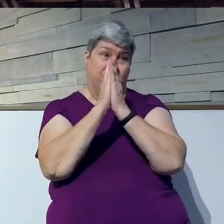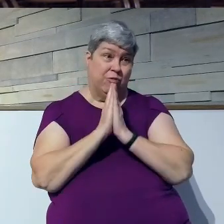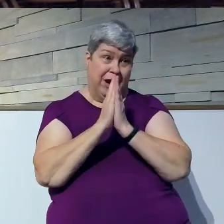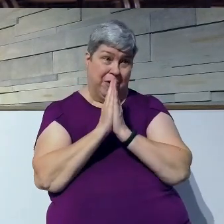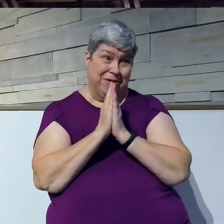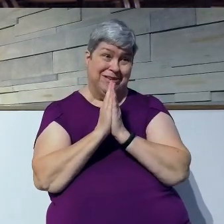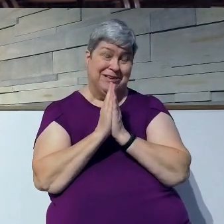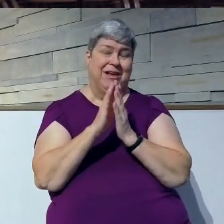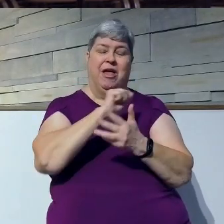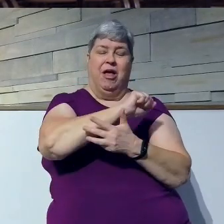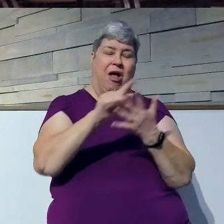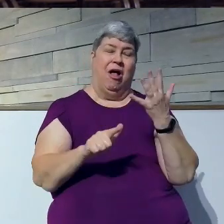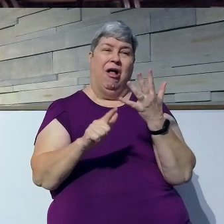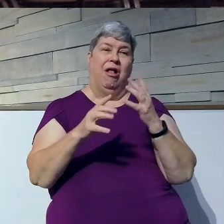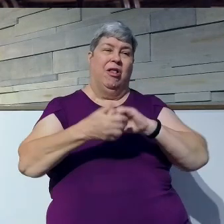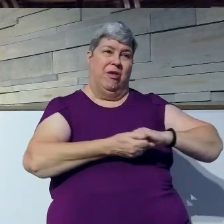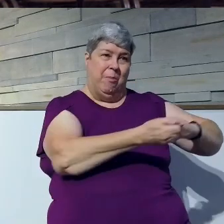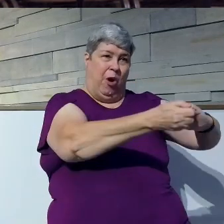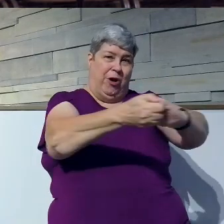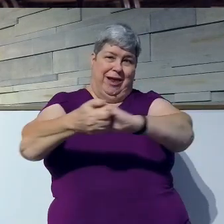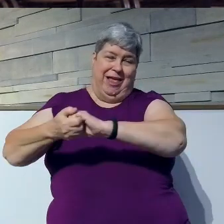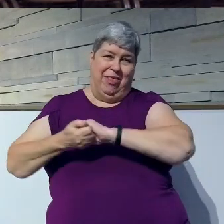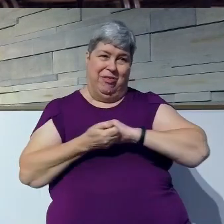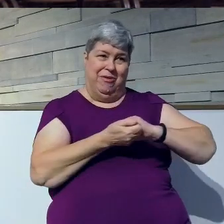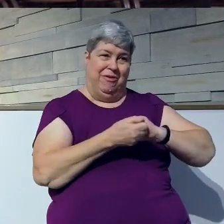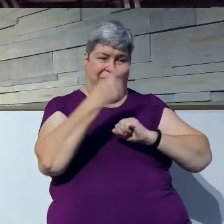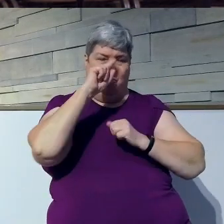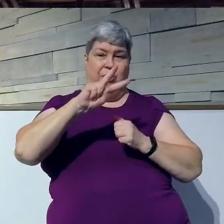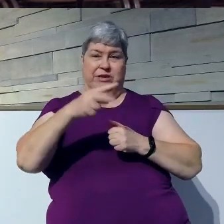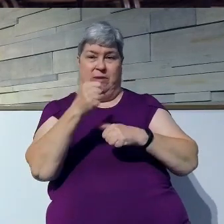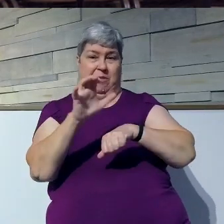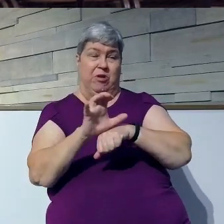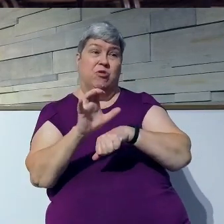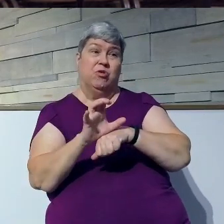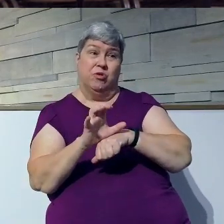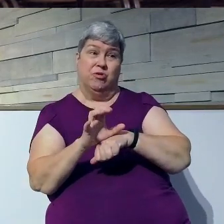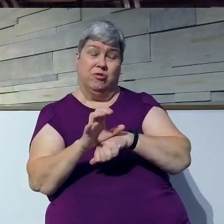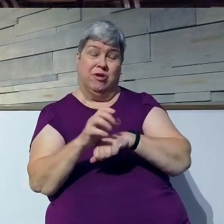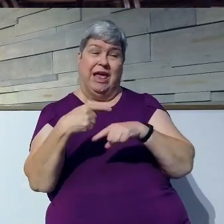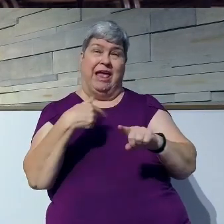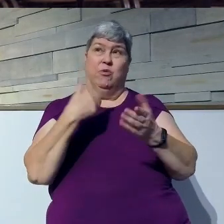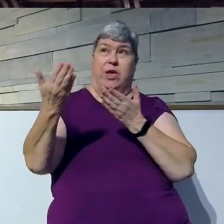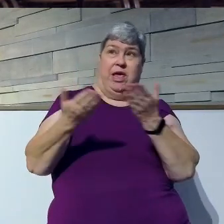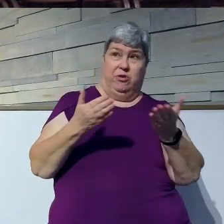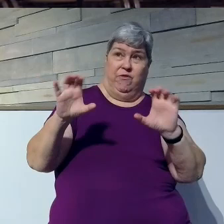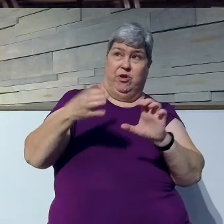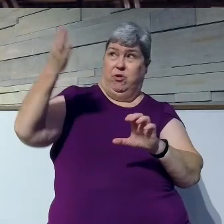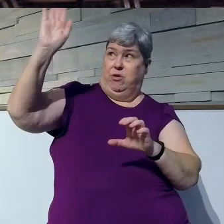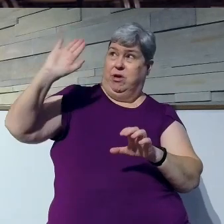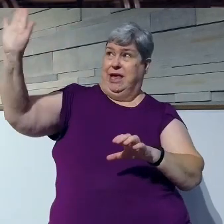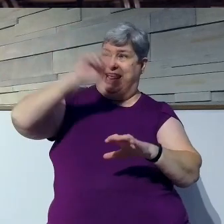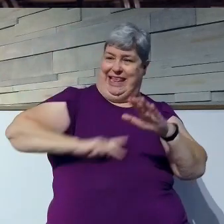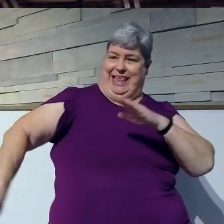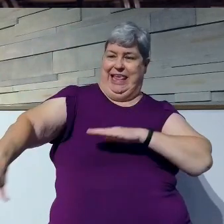prayers. All with one another for Second Baptist Church as we serve and do God's kingdom